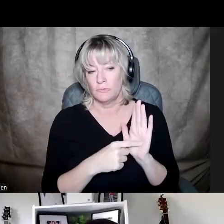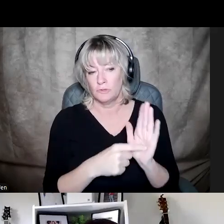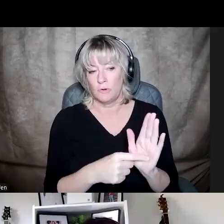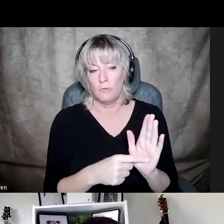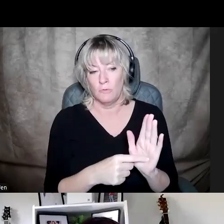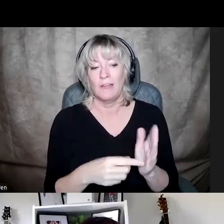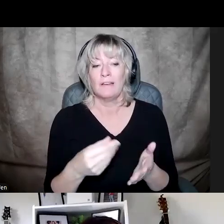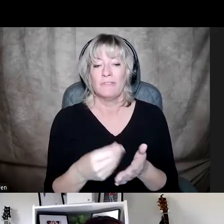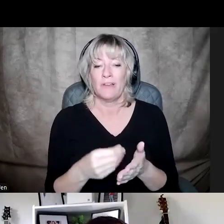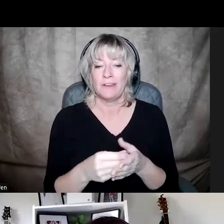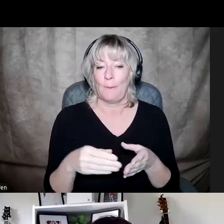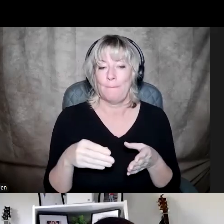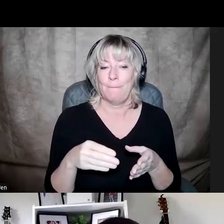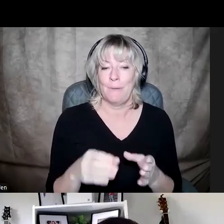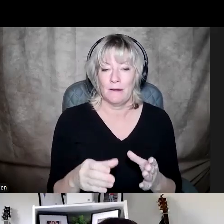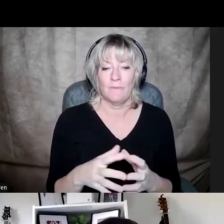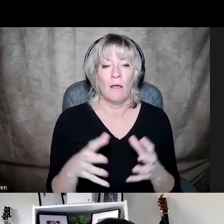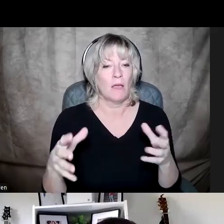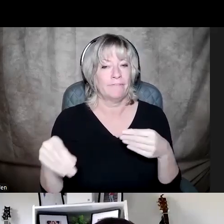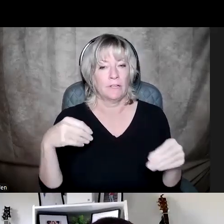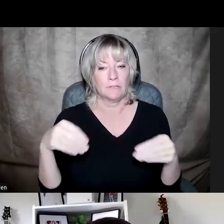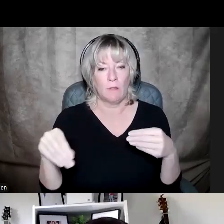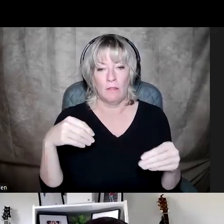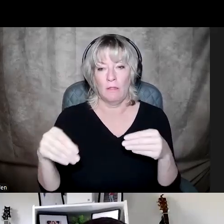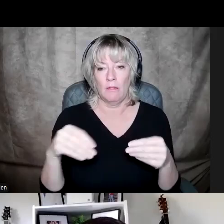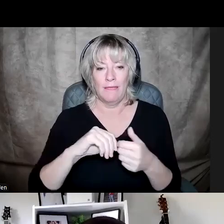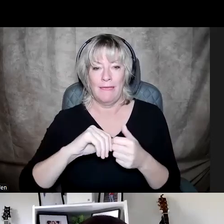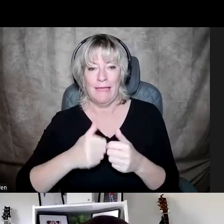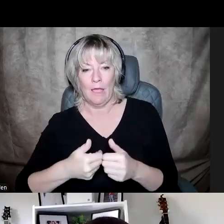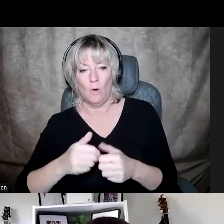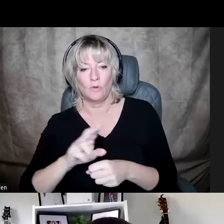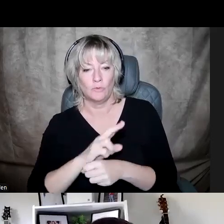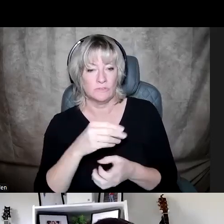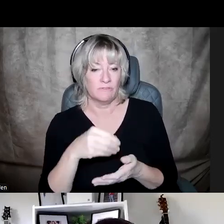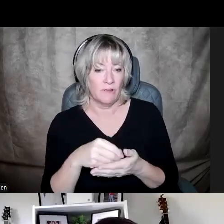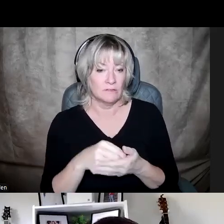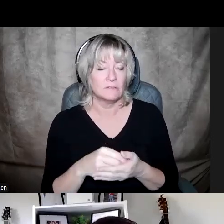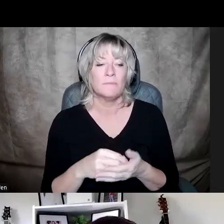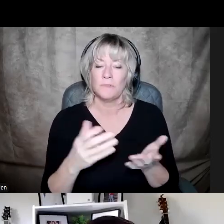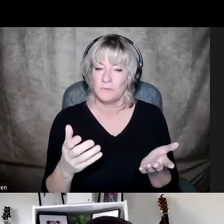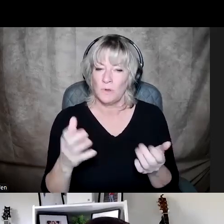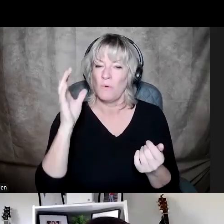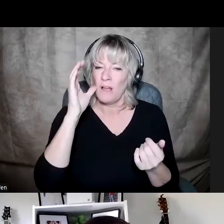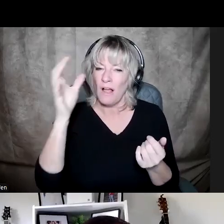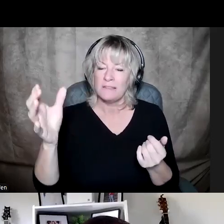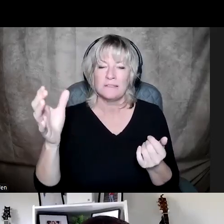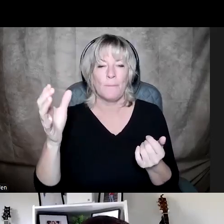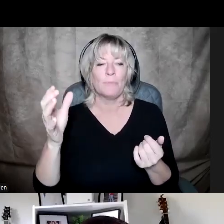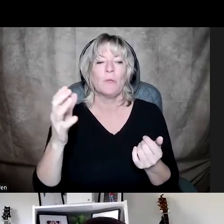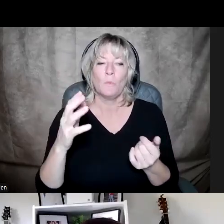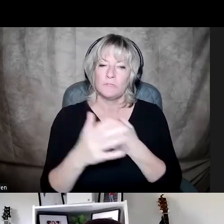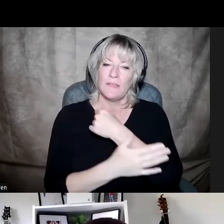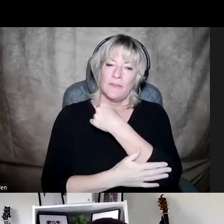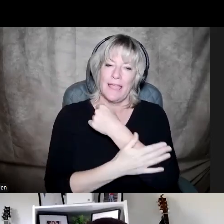the funding mechanism has an awful lot of flexibility in terms of how the funds can be used. So the idea for that was really for the counties to be able